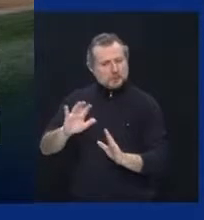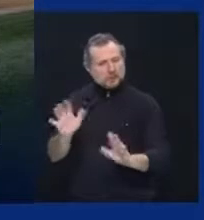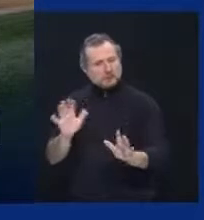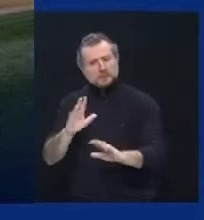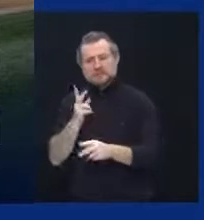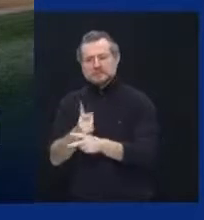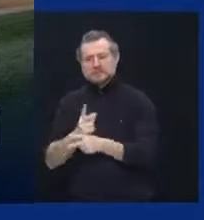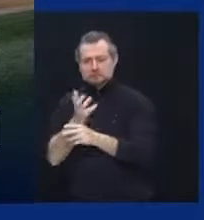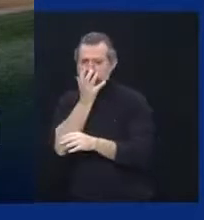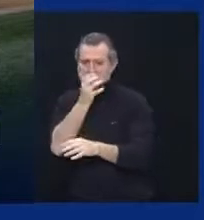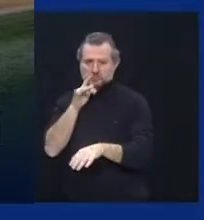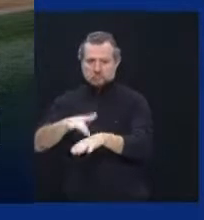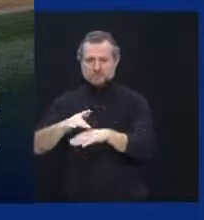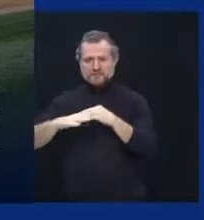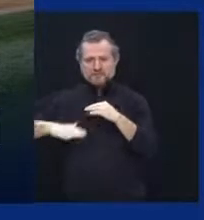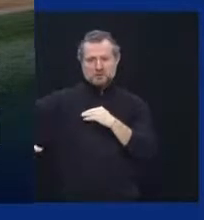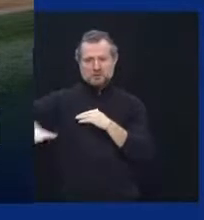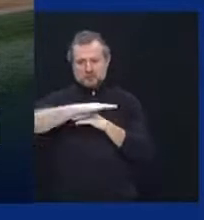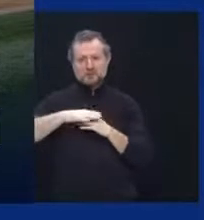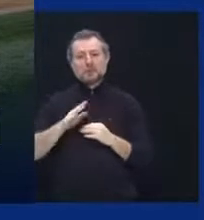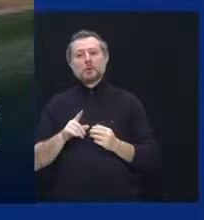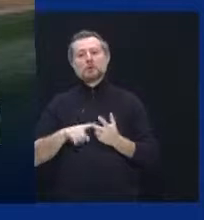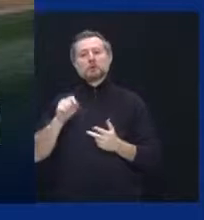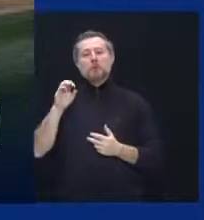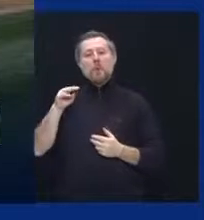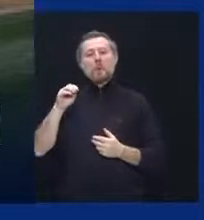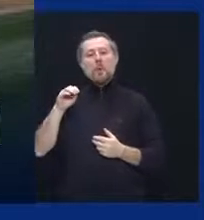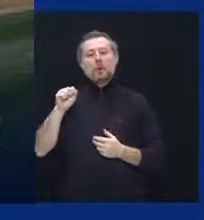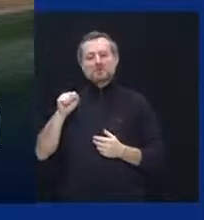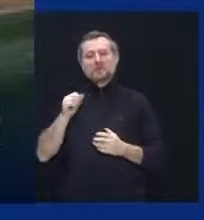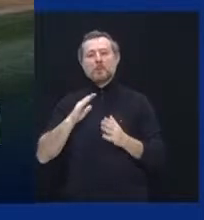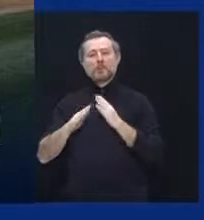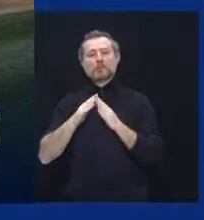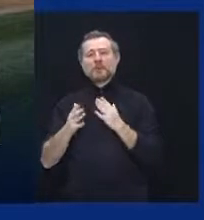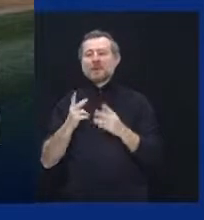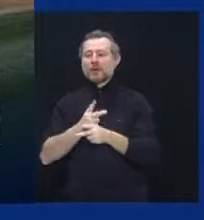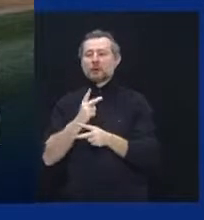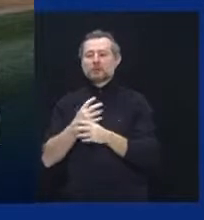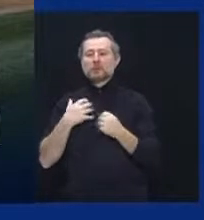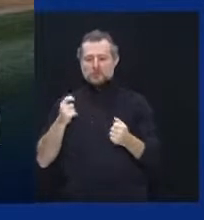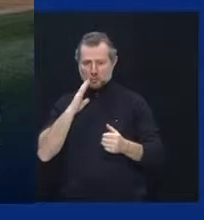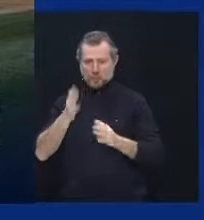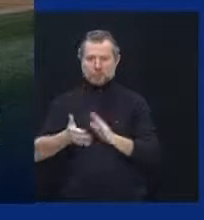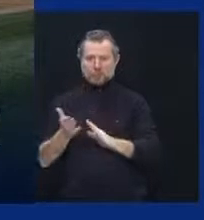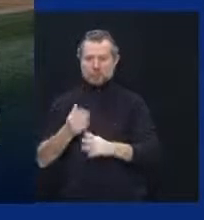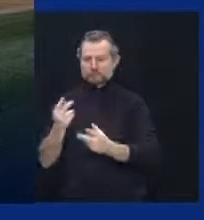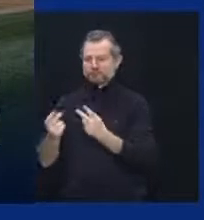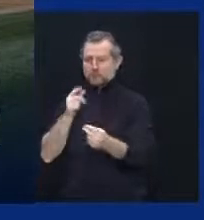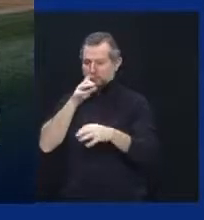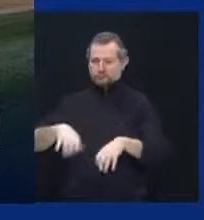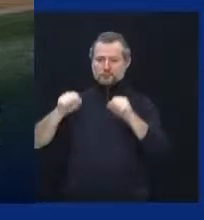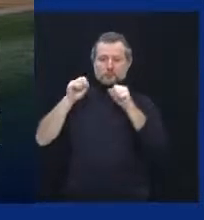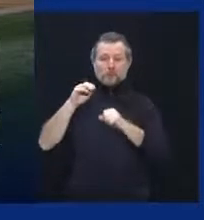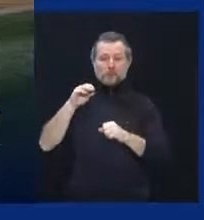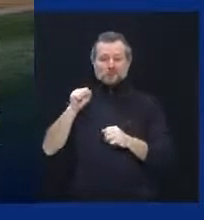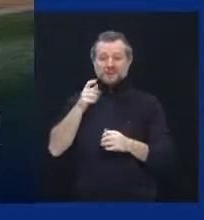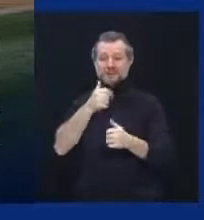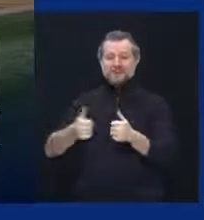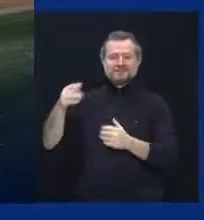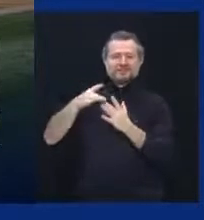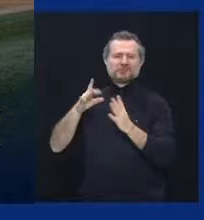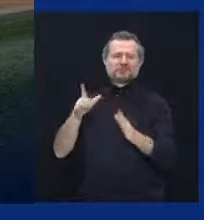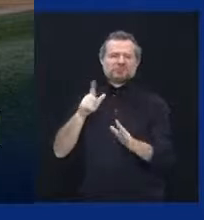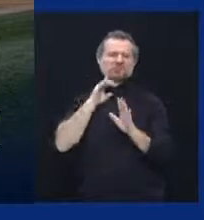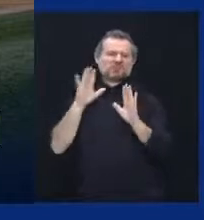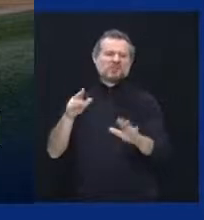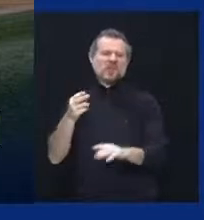actually going to operate it. Henry Munoz, who's done a fantastic job for this state. I want to thank them very much. And